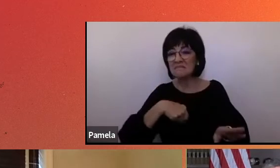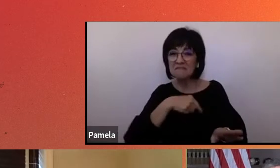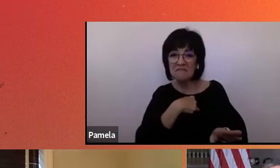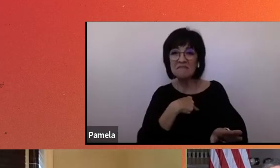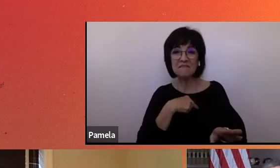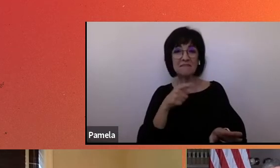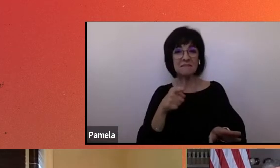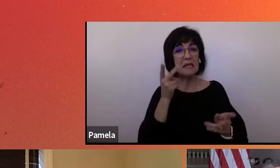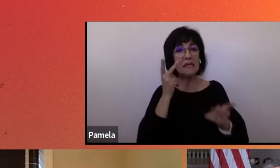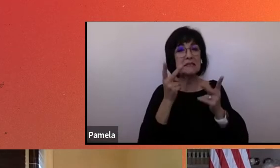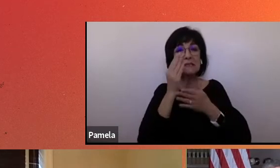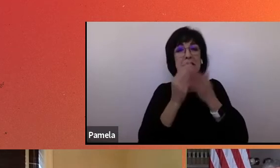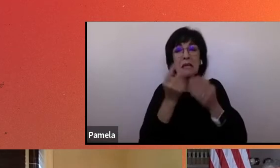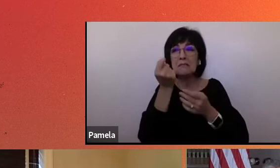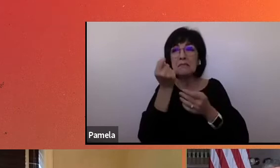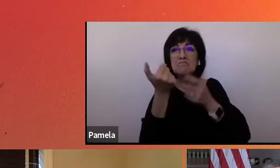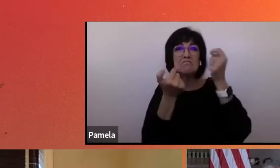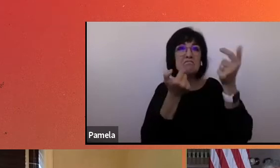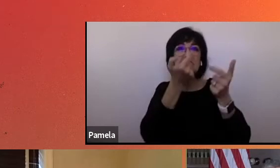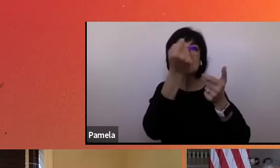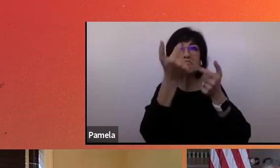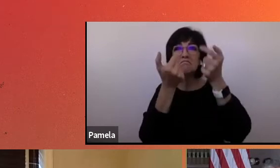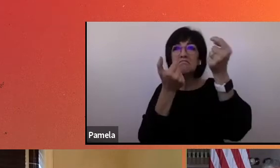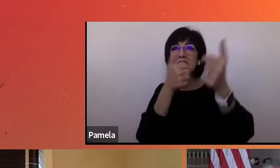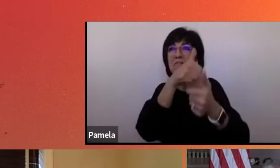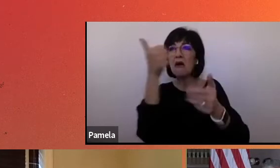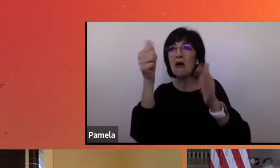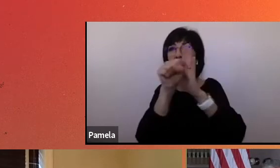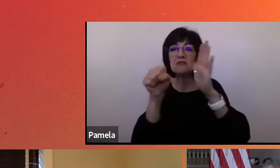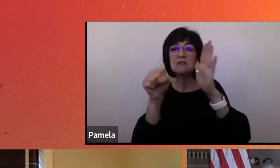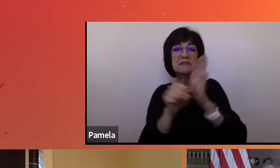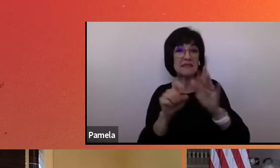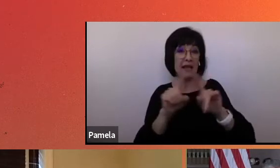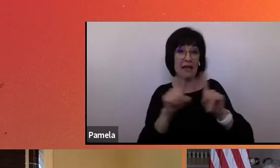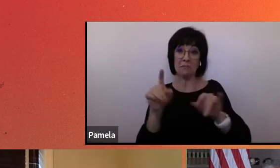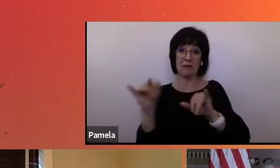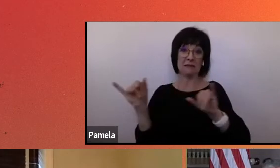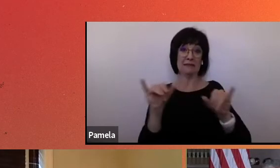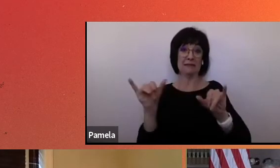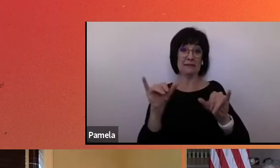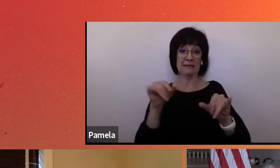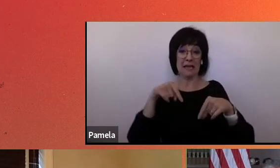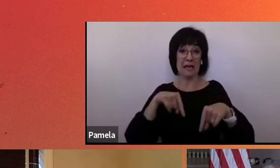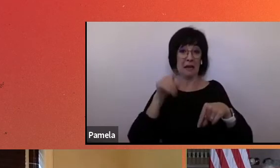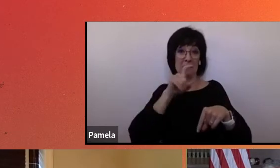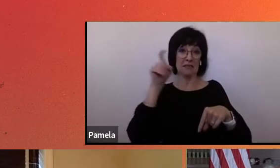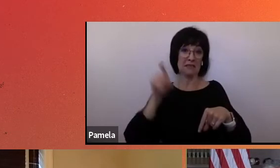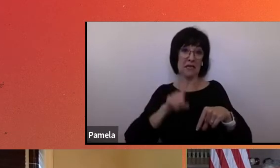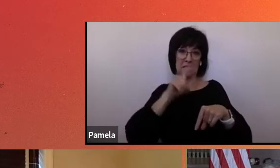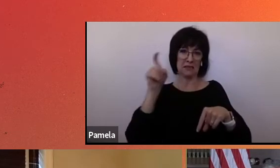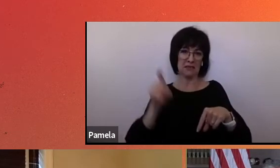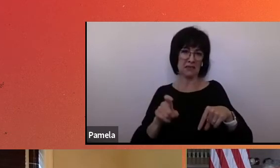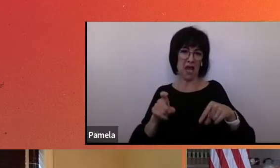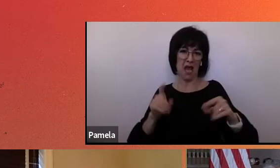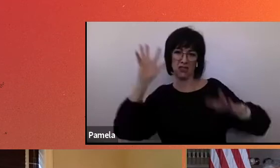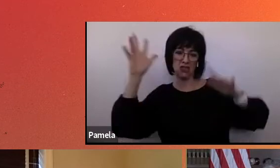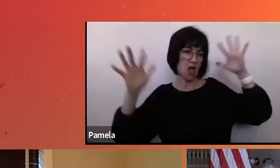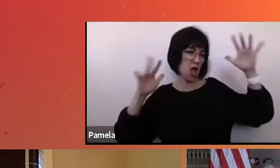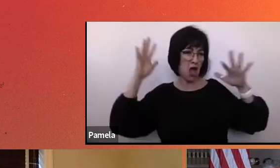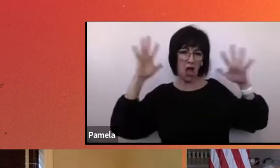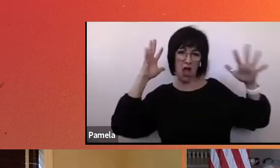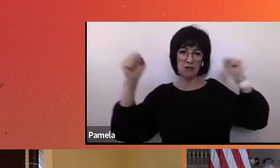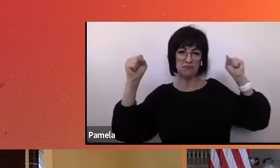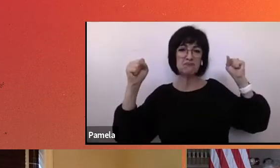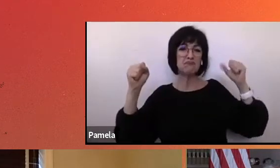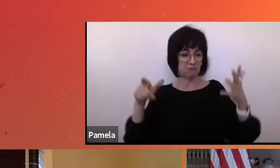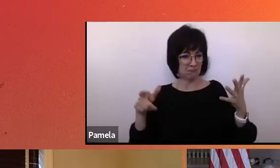states, it didn't look the way that it looked in Texas and most of the country or the world, if you will. And I think